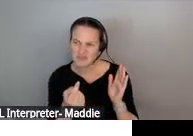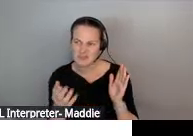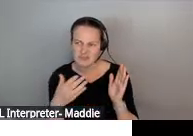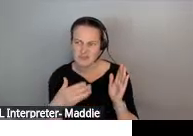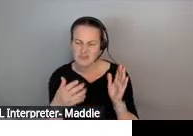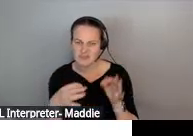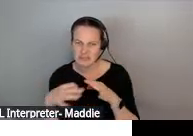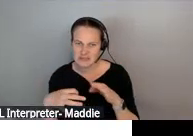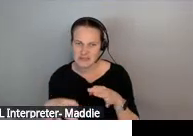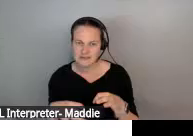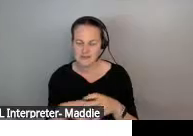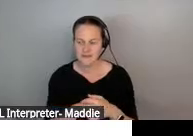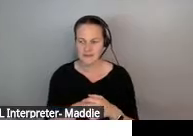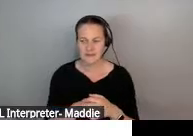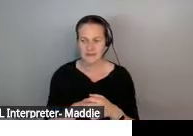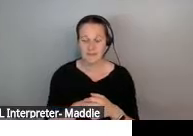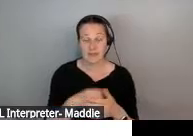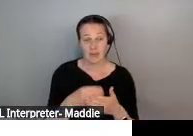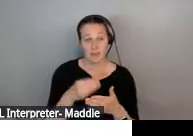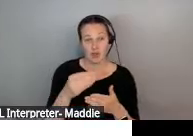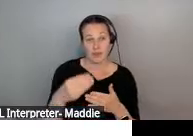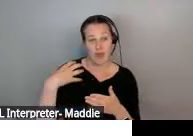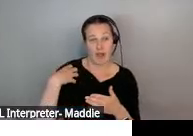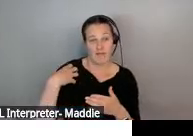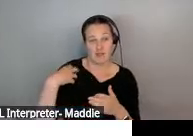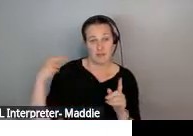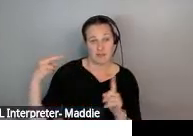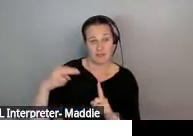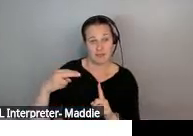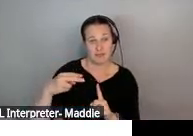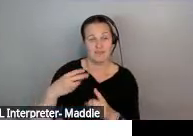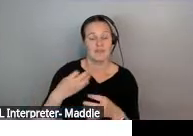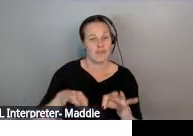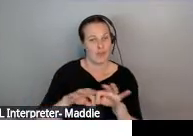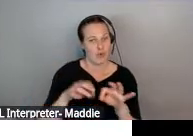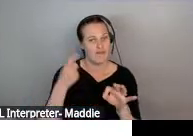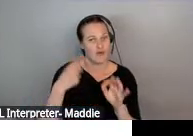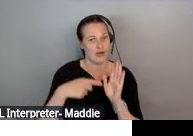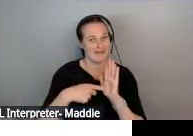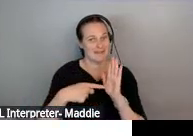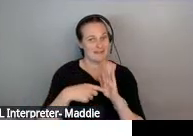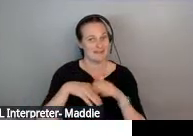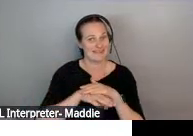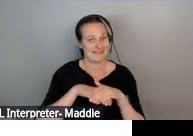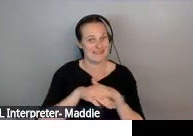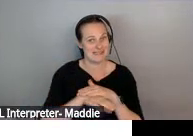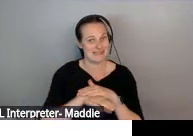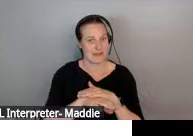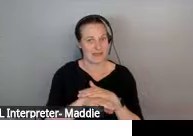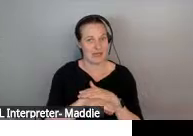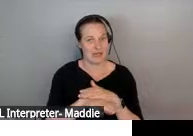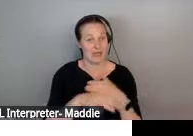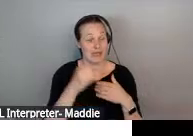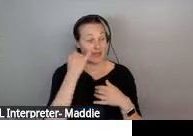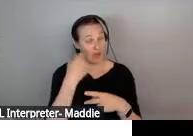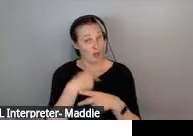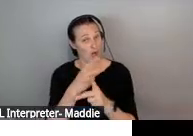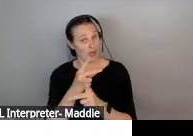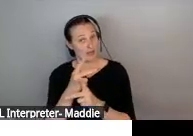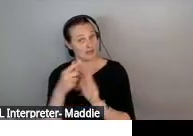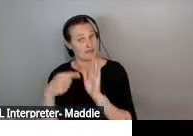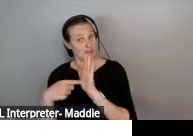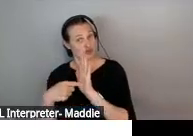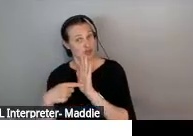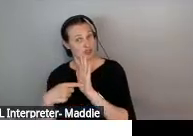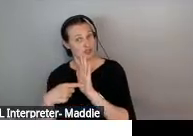From a procurement officer perspective, it's also important to get an accessibility demo. If you're getting a product demo, there may not be